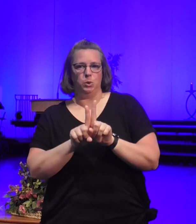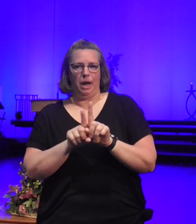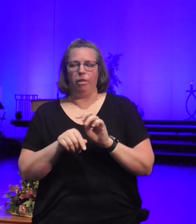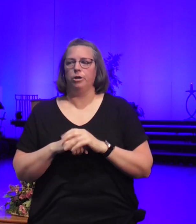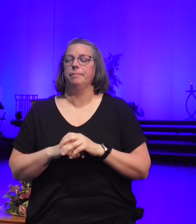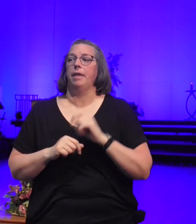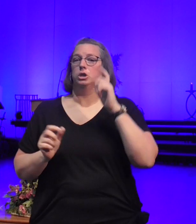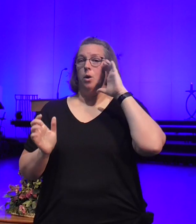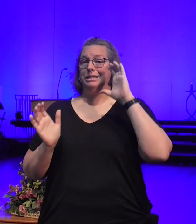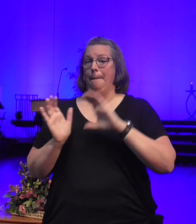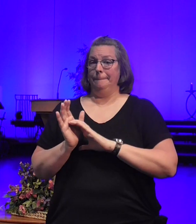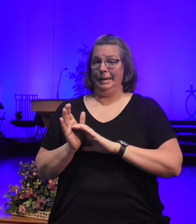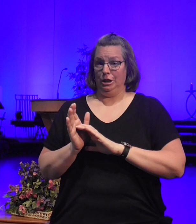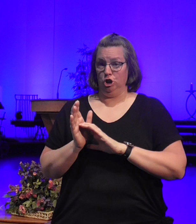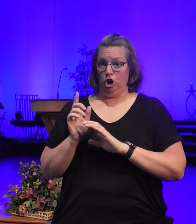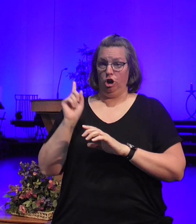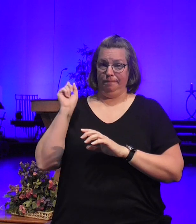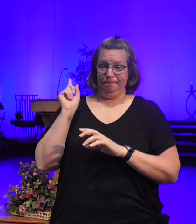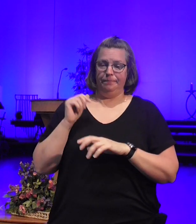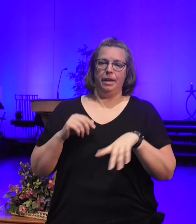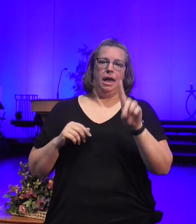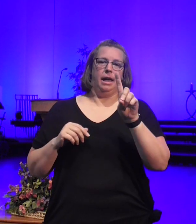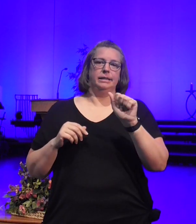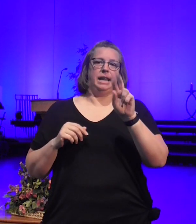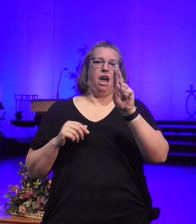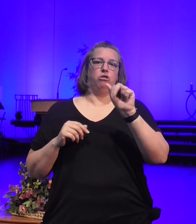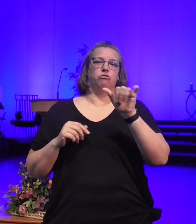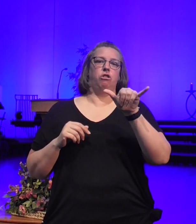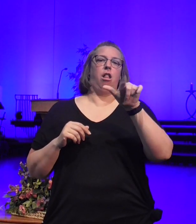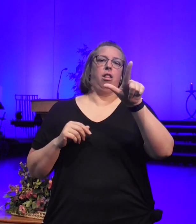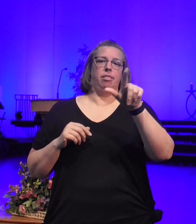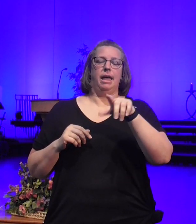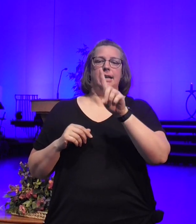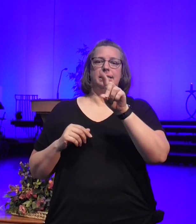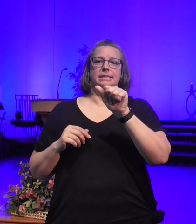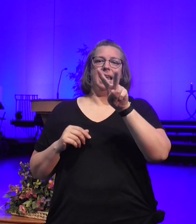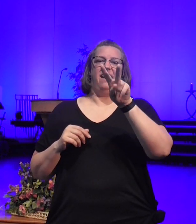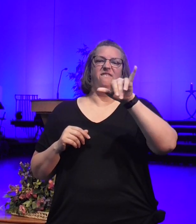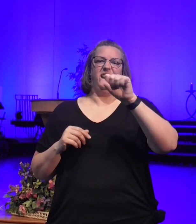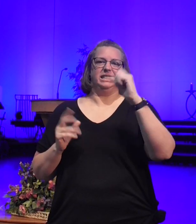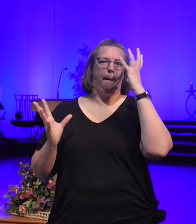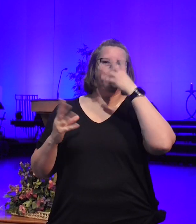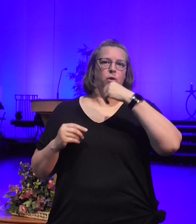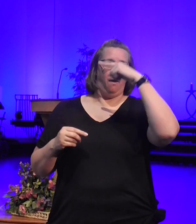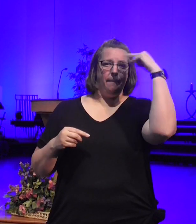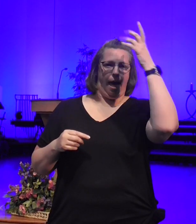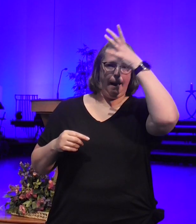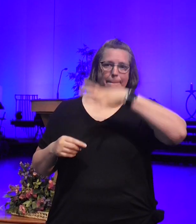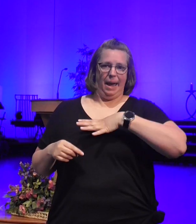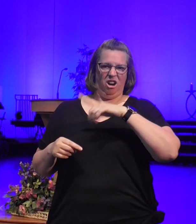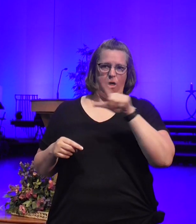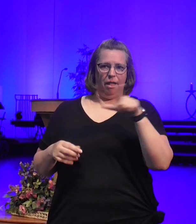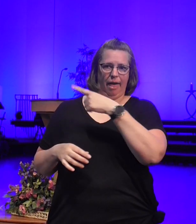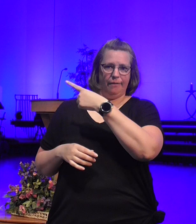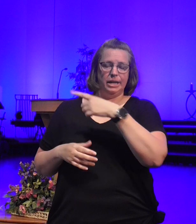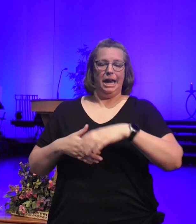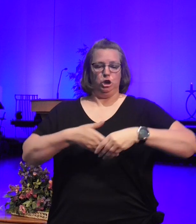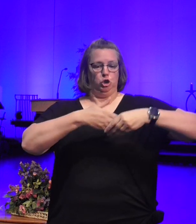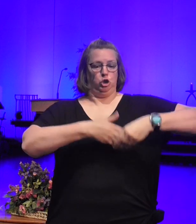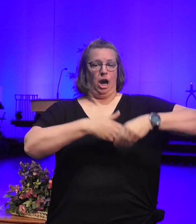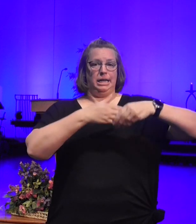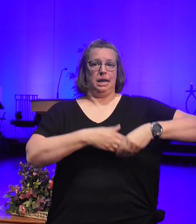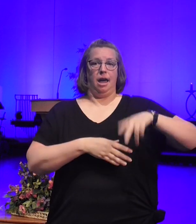is a picture of Daryl Davis. He's the beautiful black man on the left. And look, he's shaking the hands of a Ku